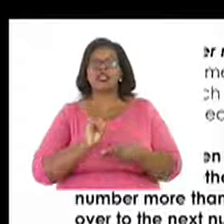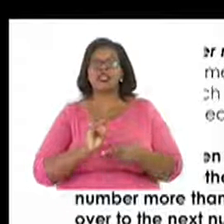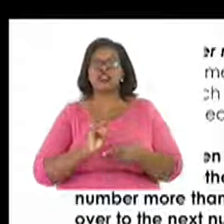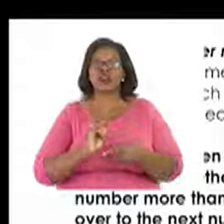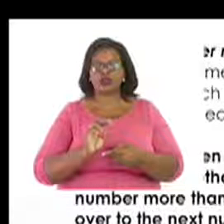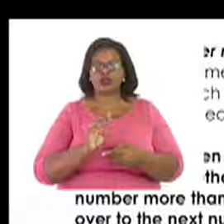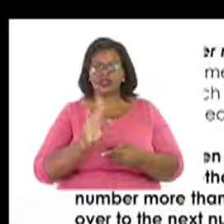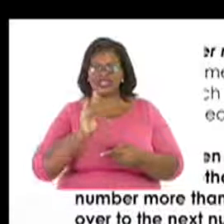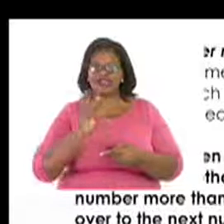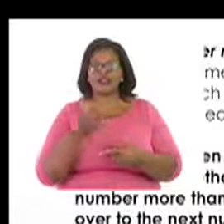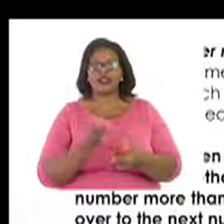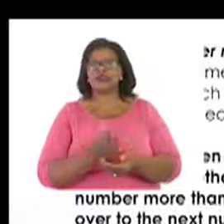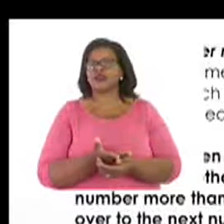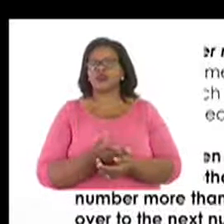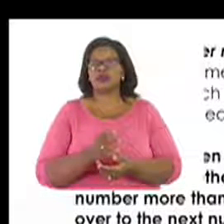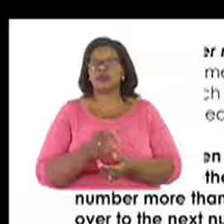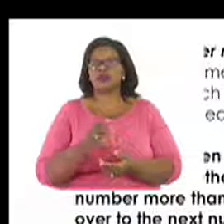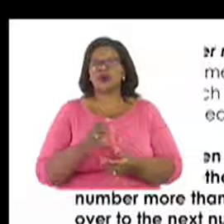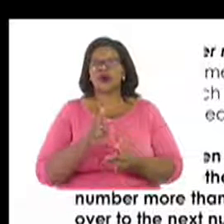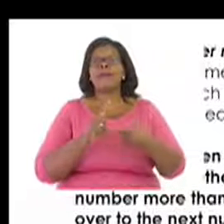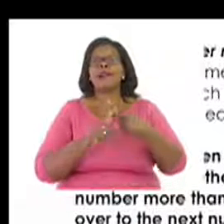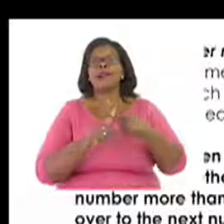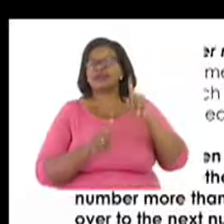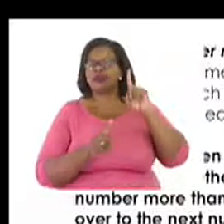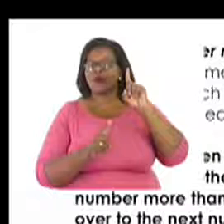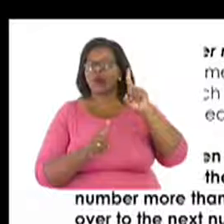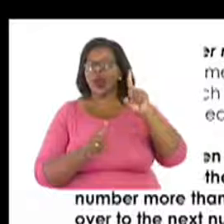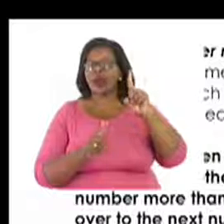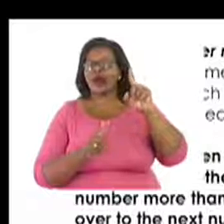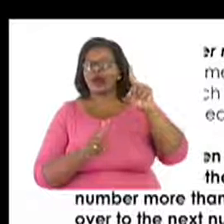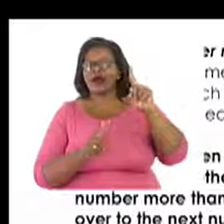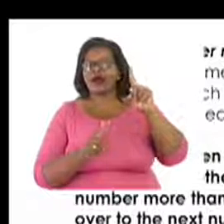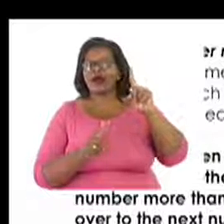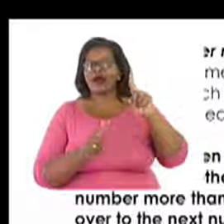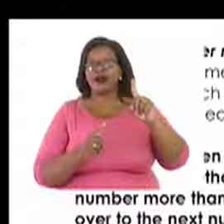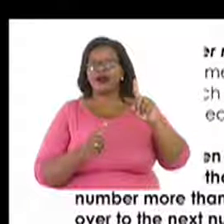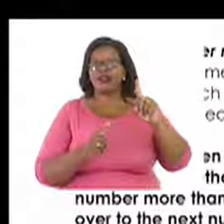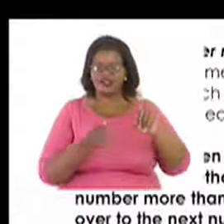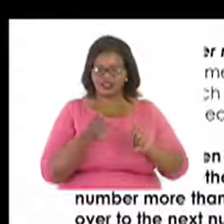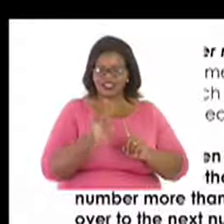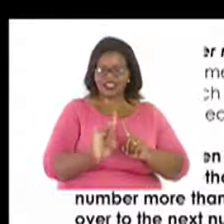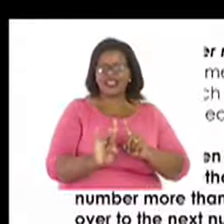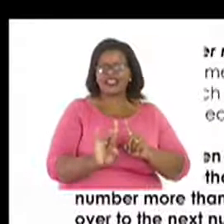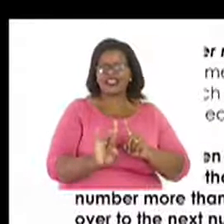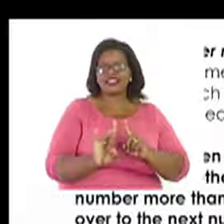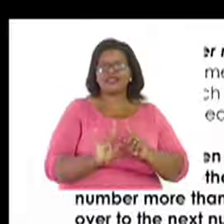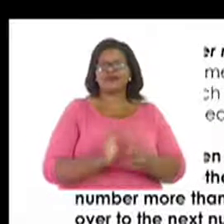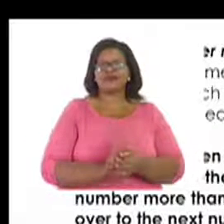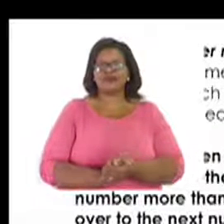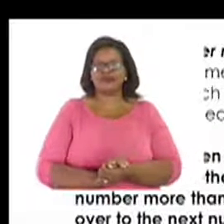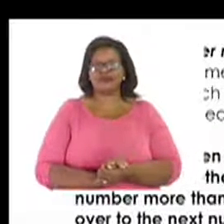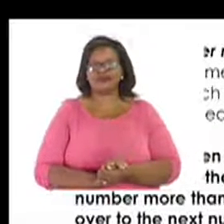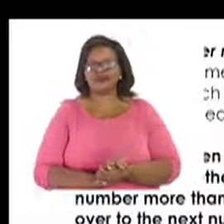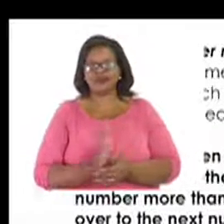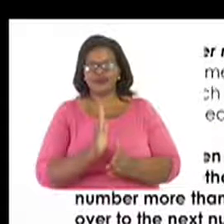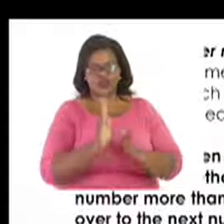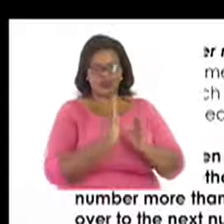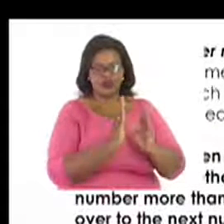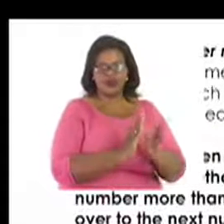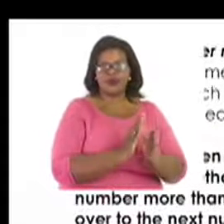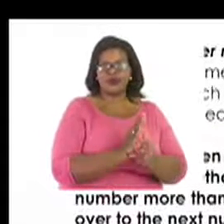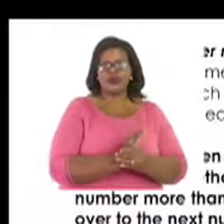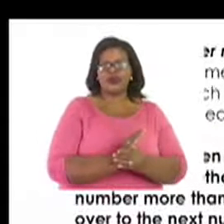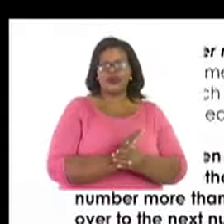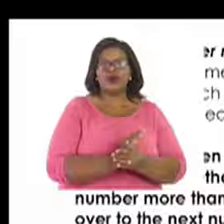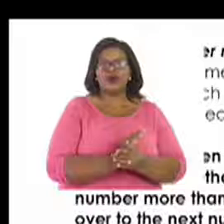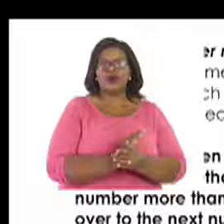7, plus the 1 that we needed to carry over, and that is equal to 8. Now we add the